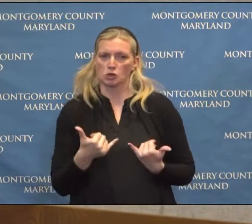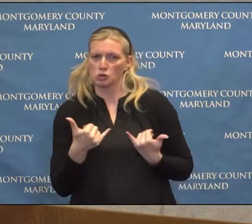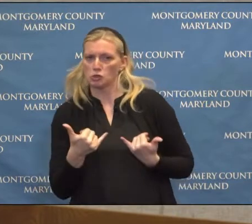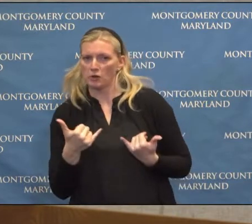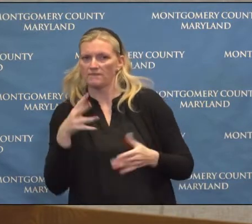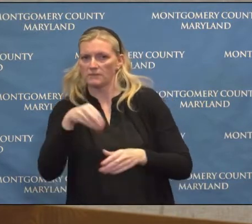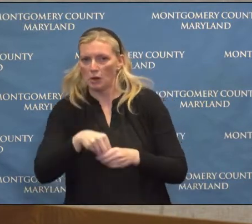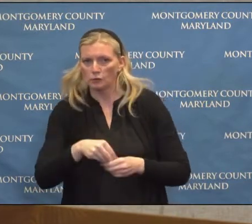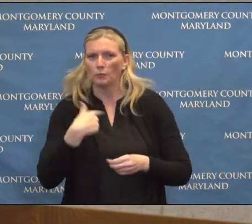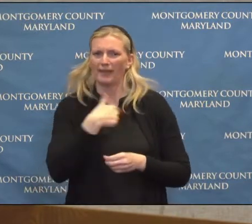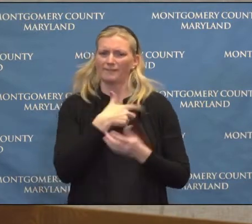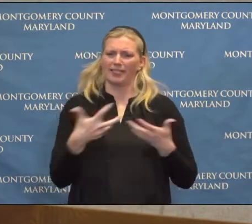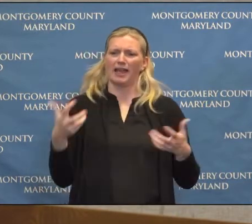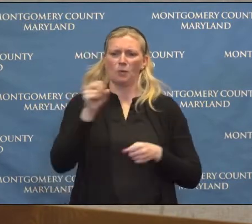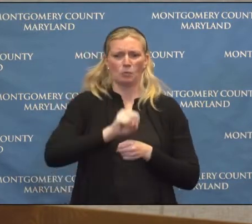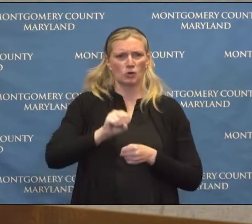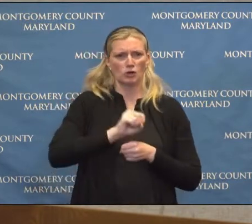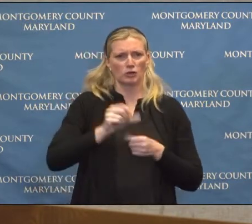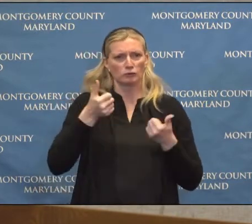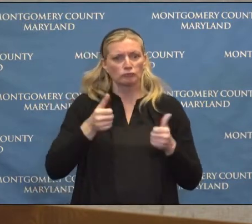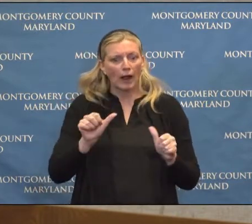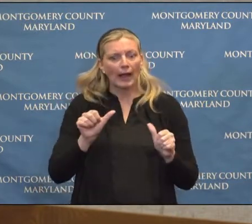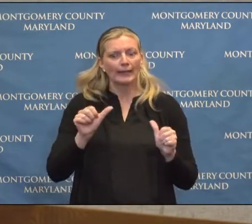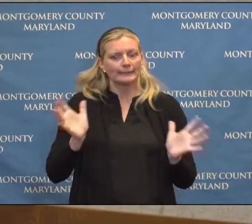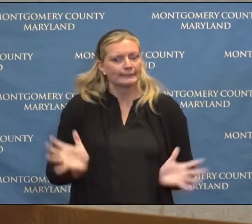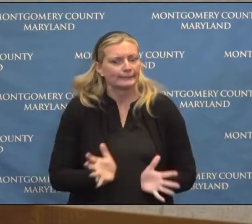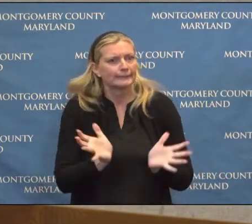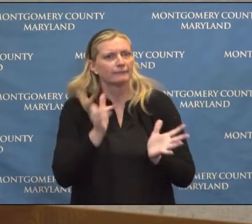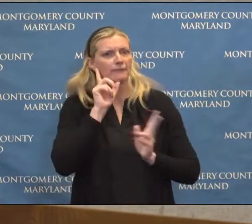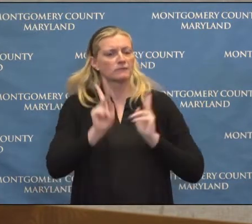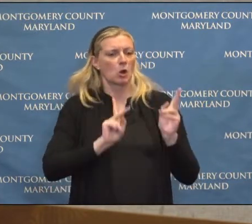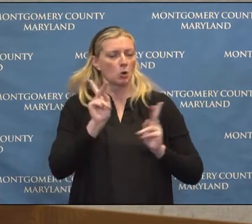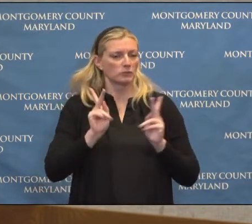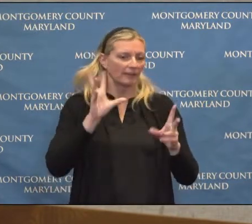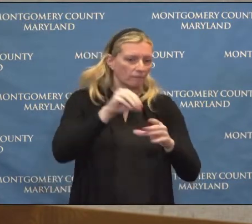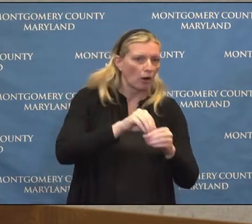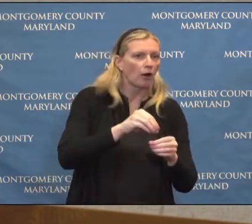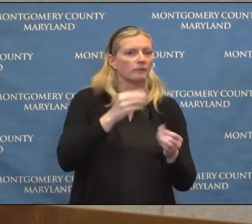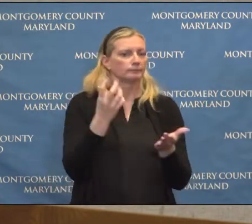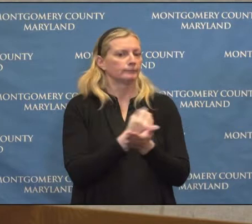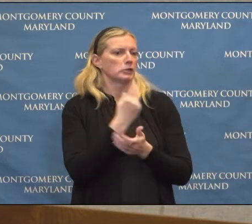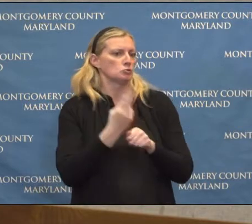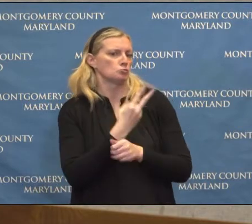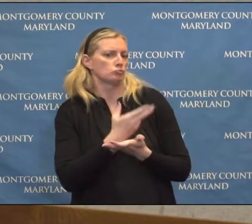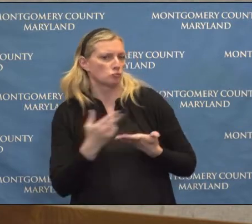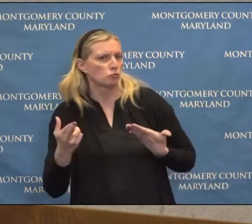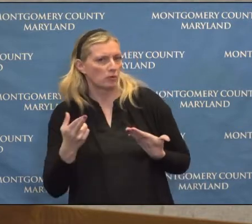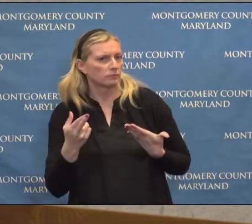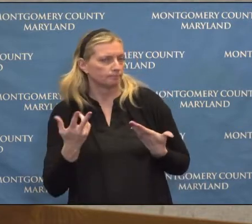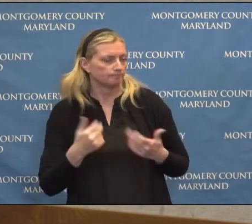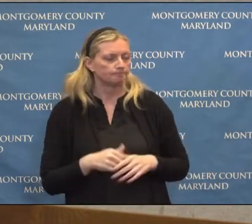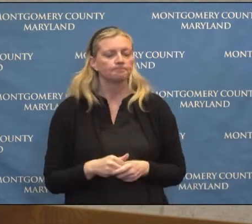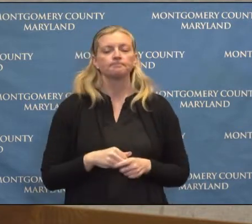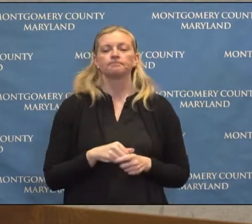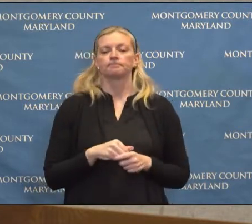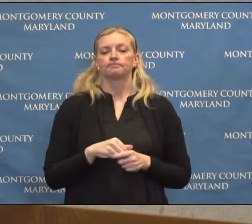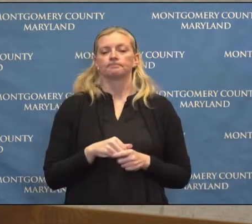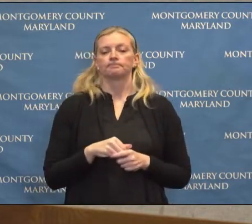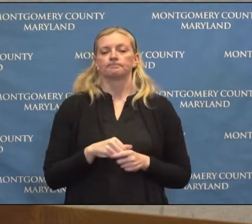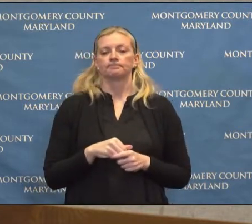of work to do to take advantage of these resources for those who are eligible. There have been